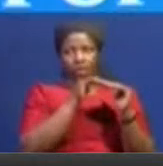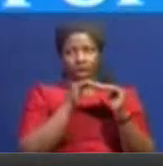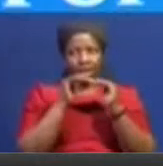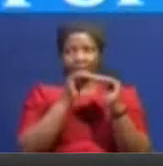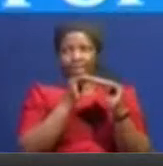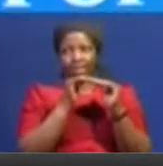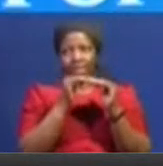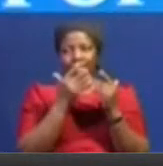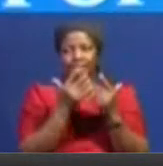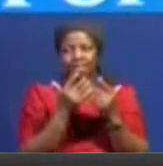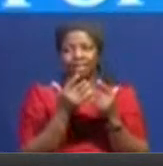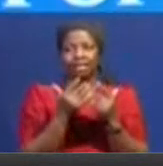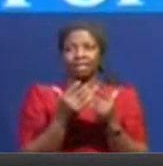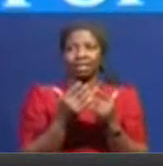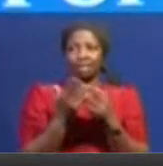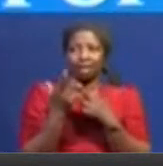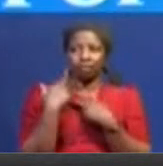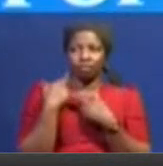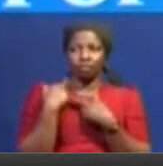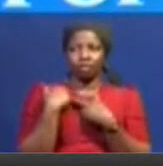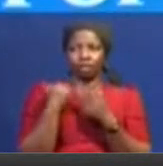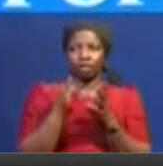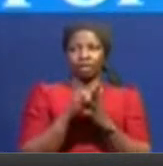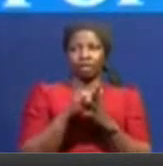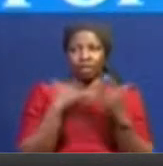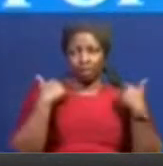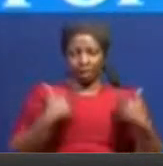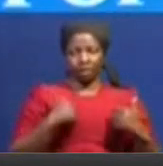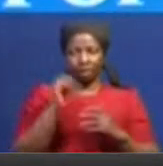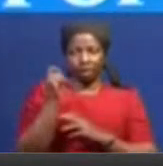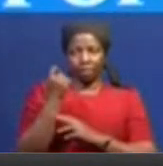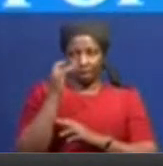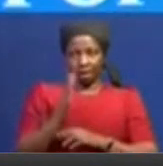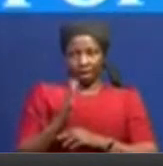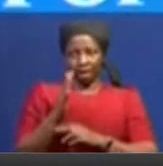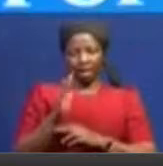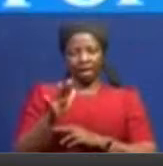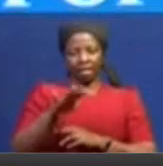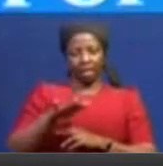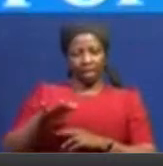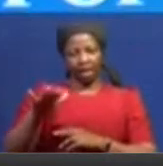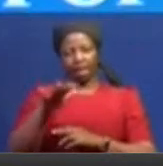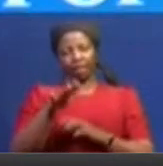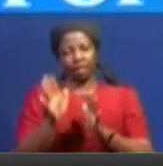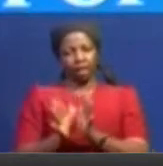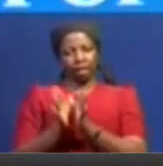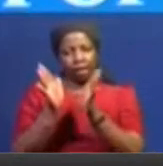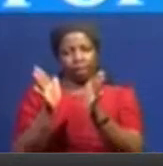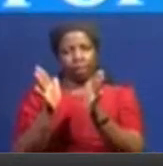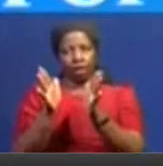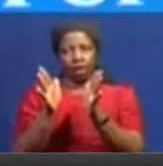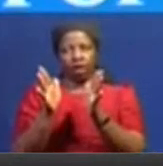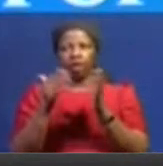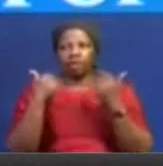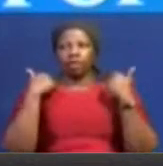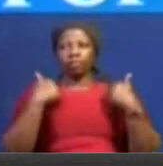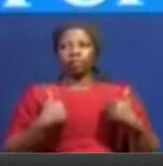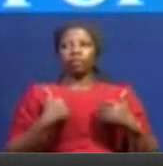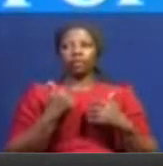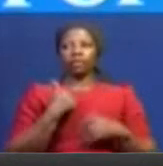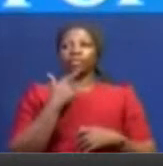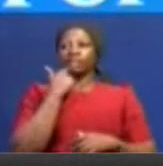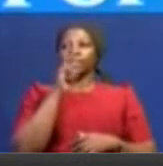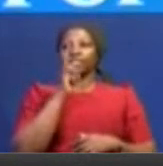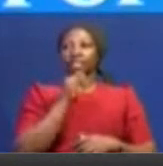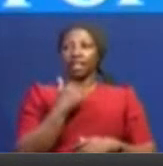Kenyan still lie within that space of Wanjiku. So I have, like I've said, been involved